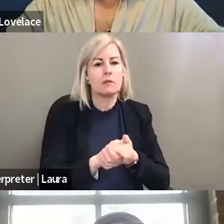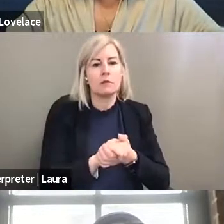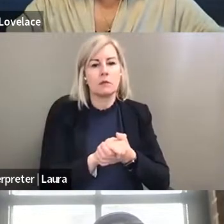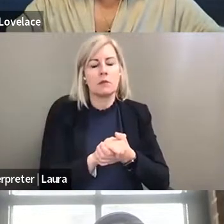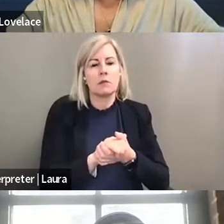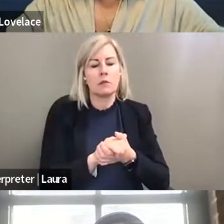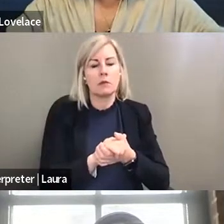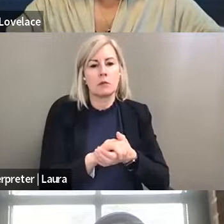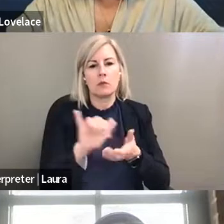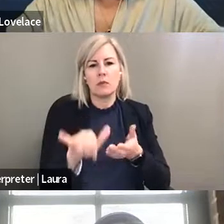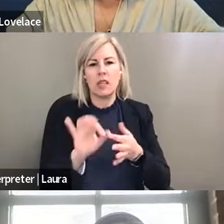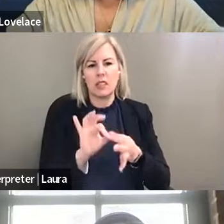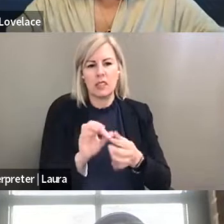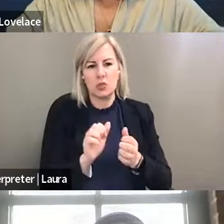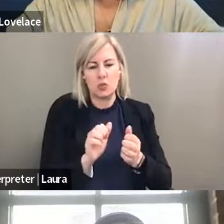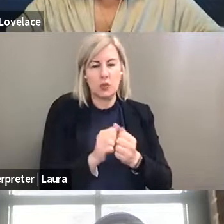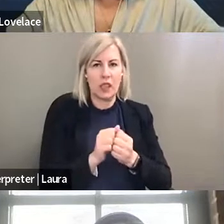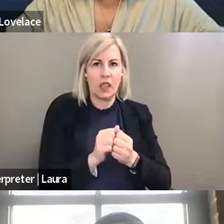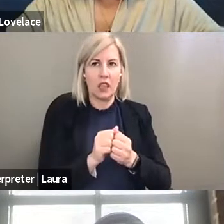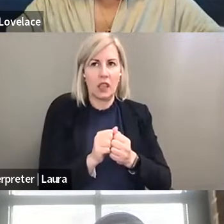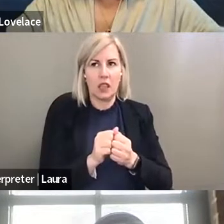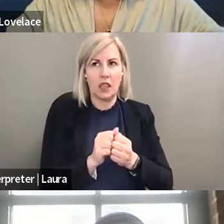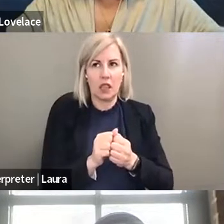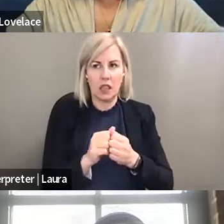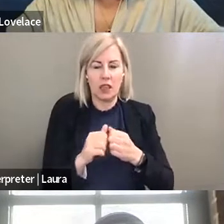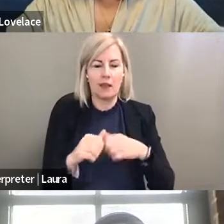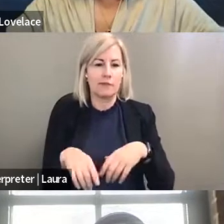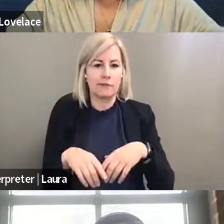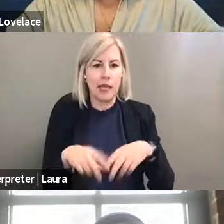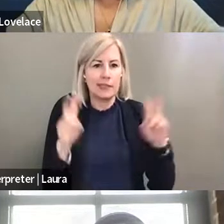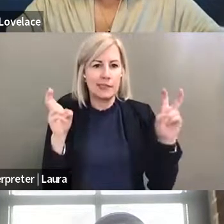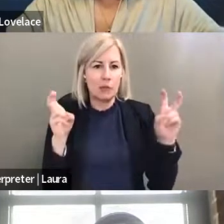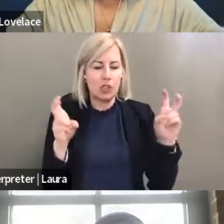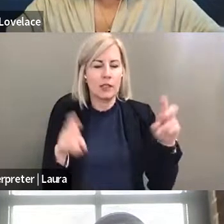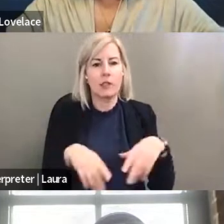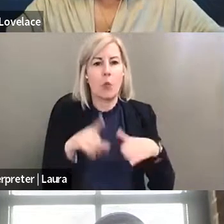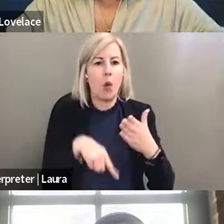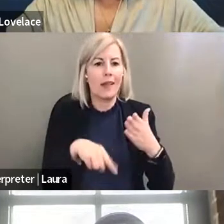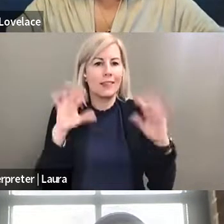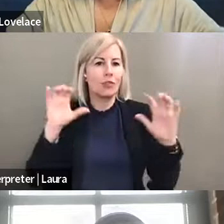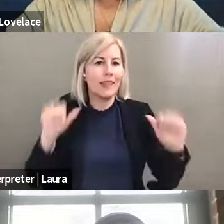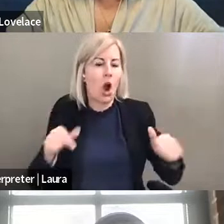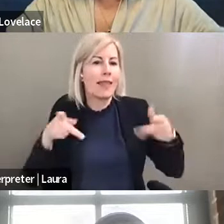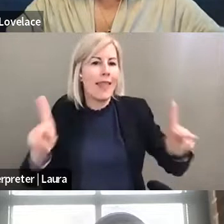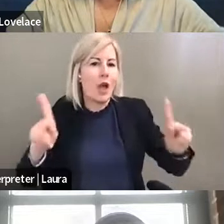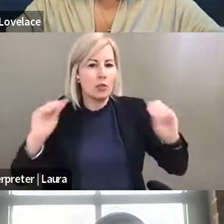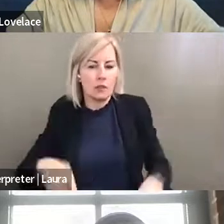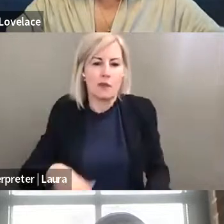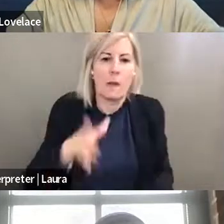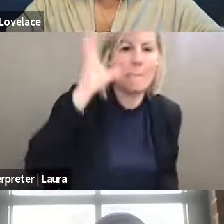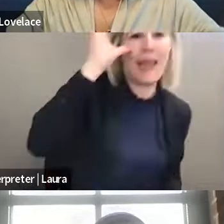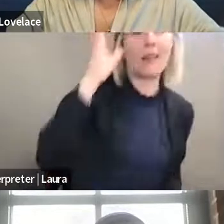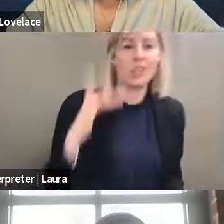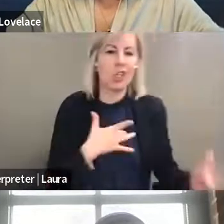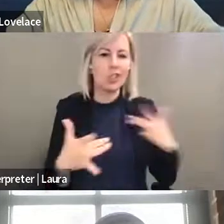dealing with the subject matter that teachers can talk about. It goes back to some parents being concerned about